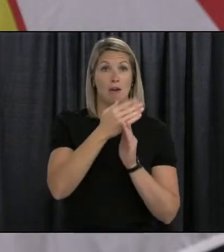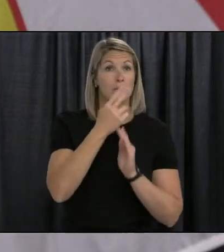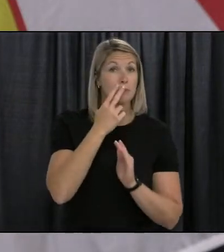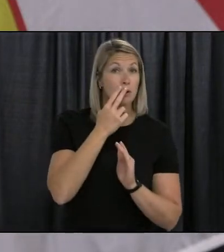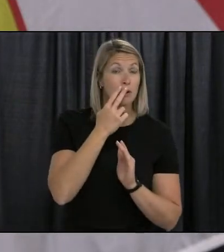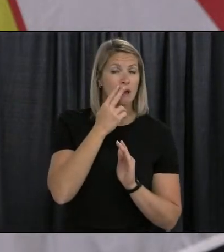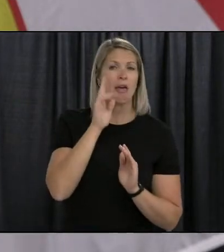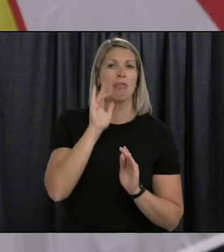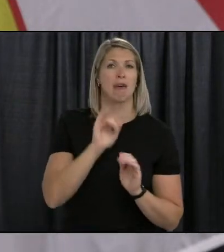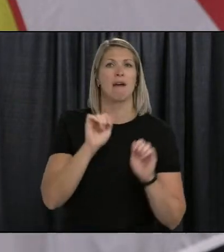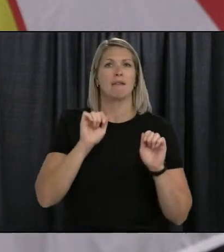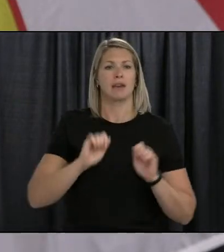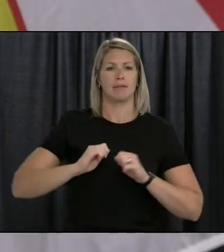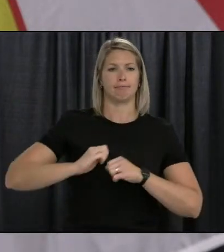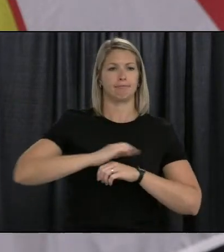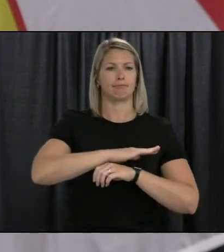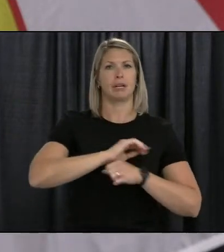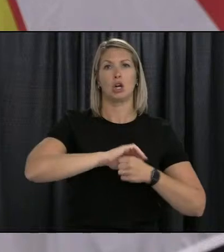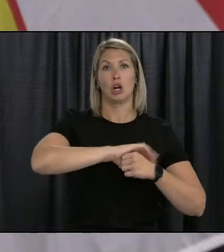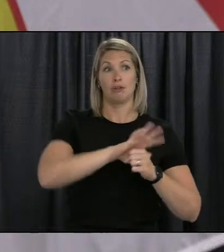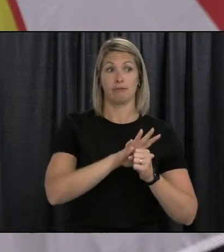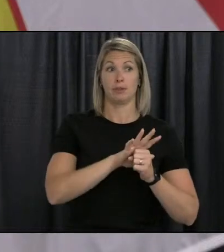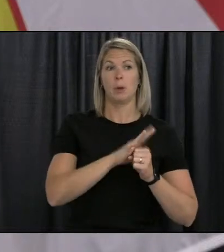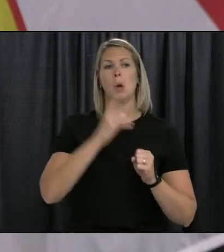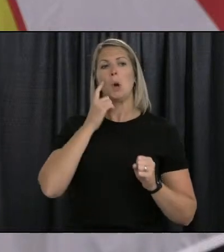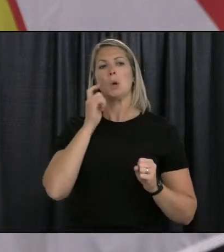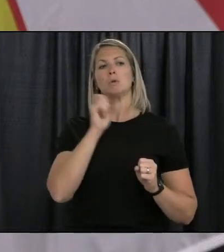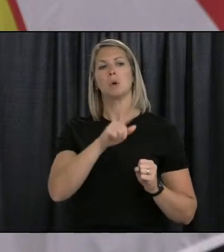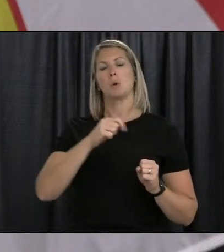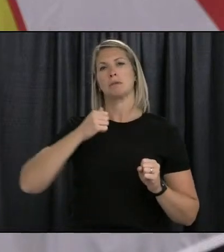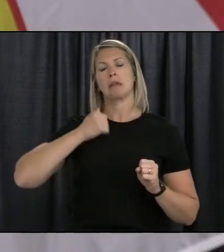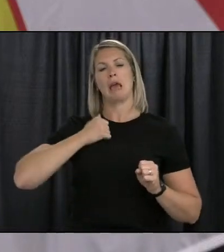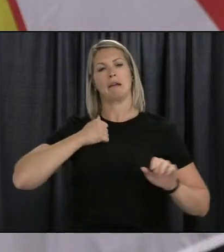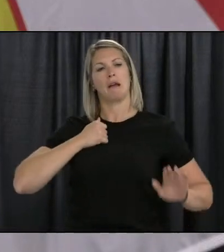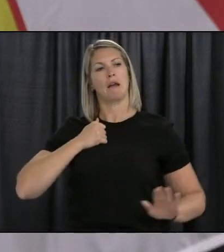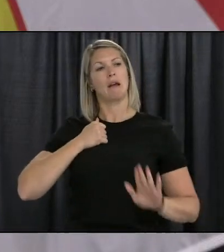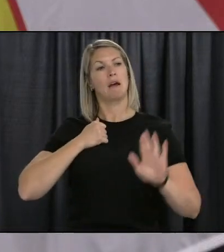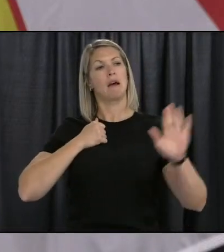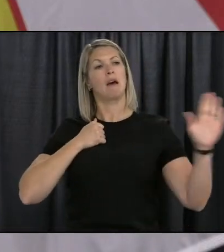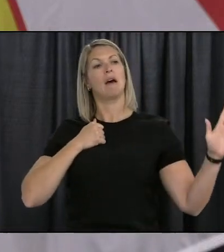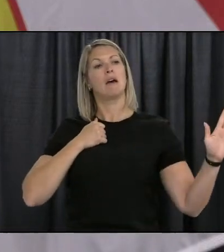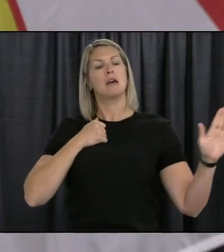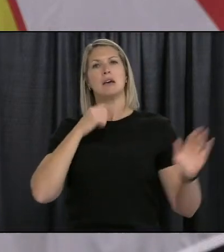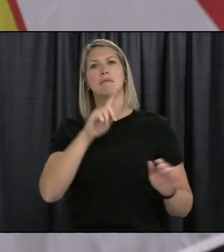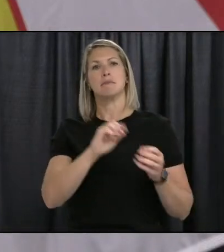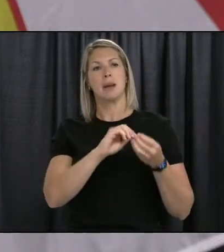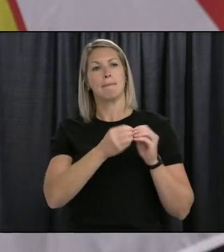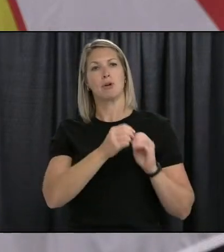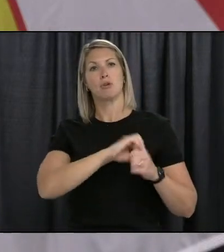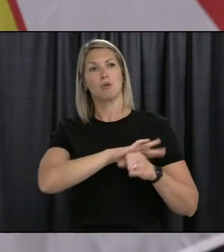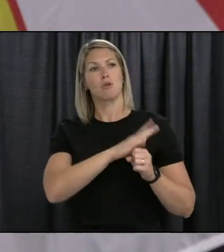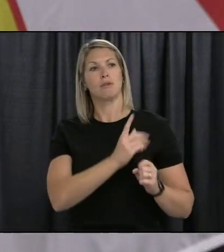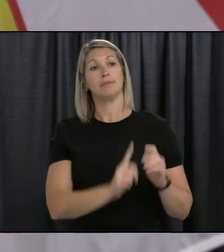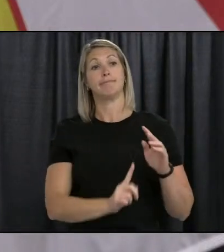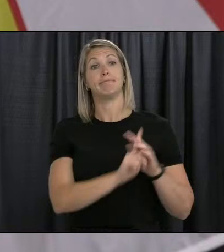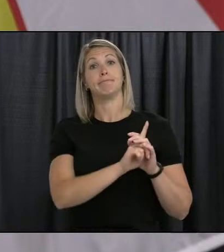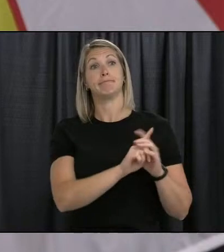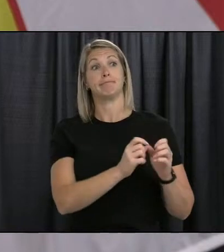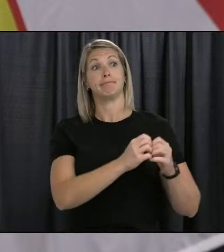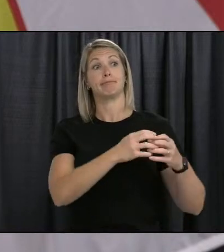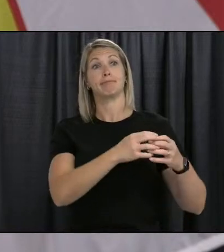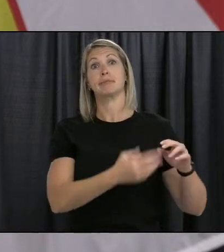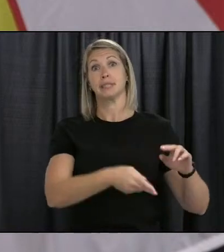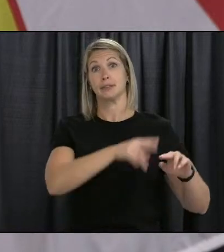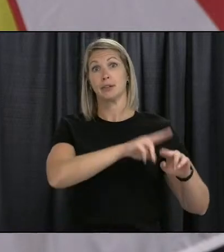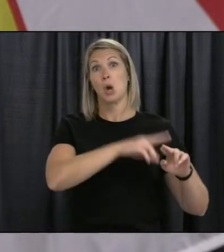vaping. Across the country, we are seeing that the number of COVID-19 cases is increasing among young adults.